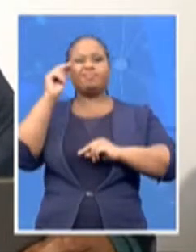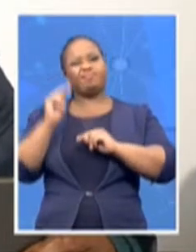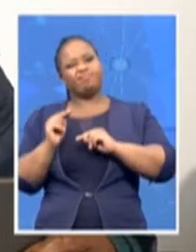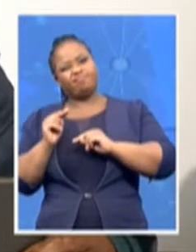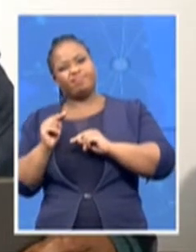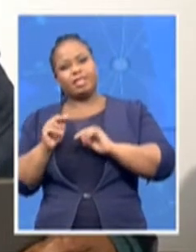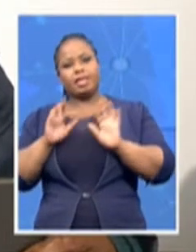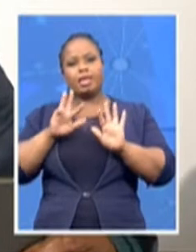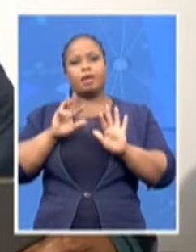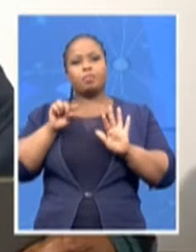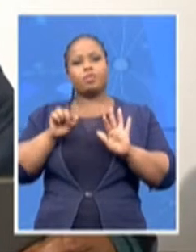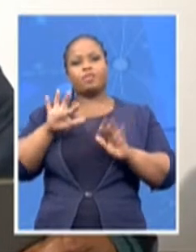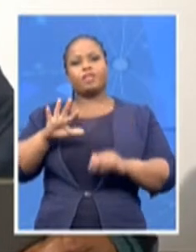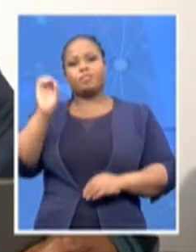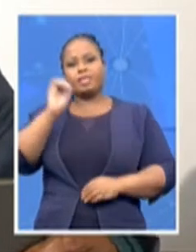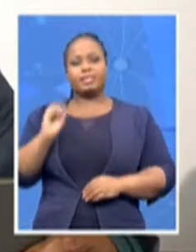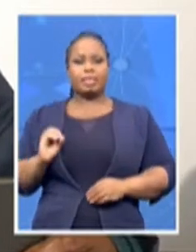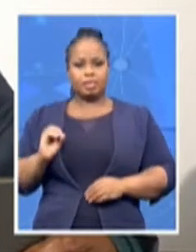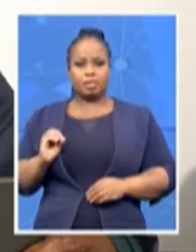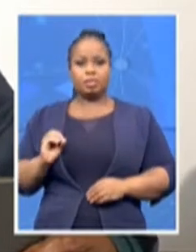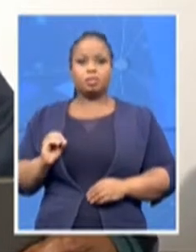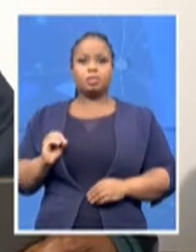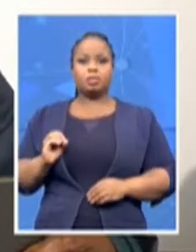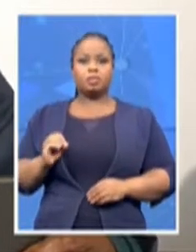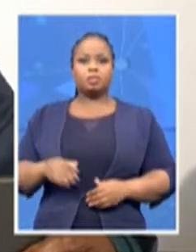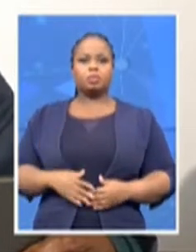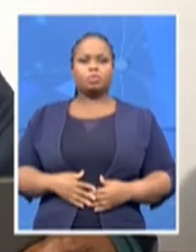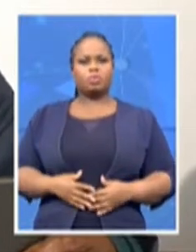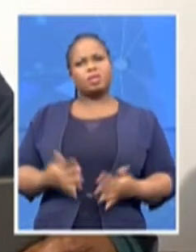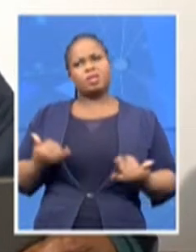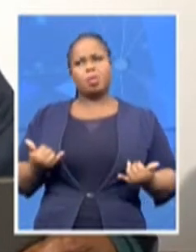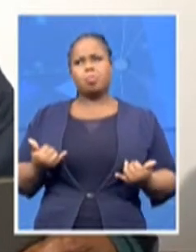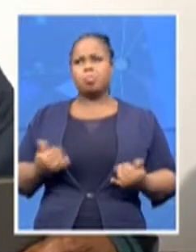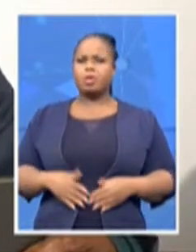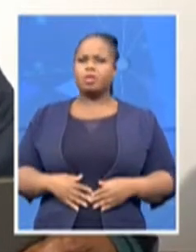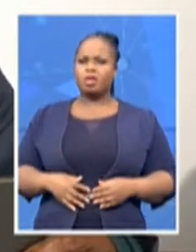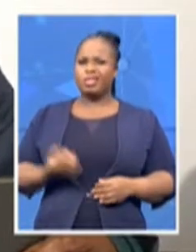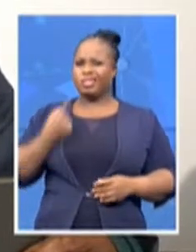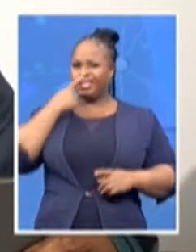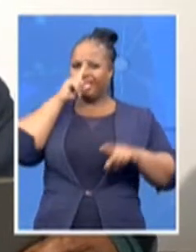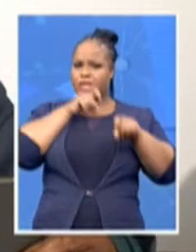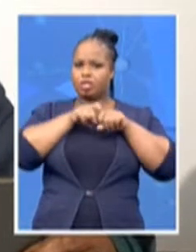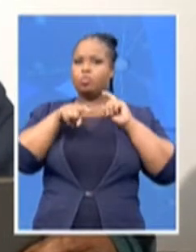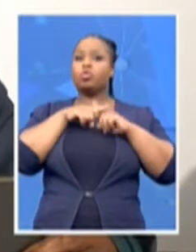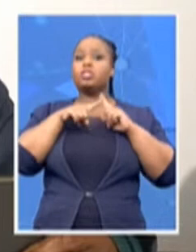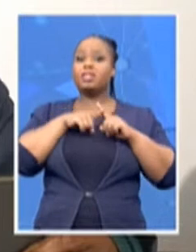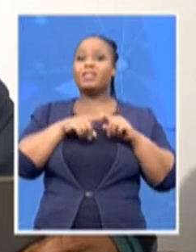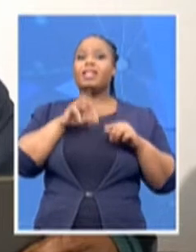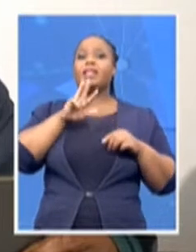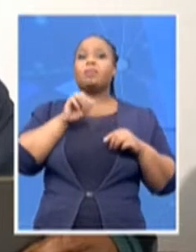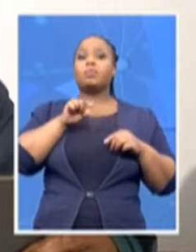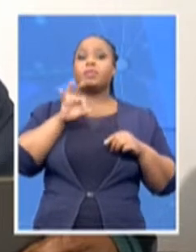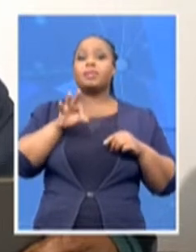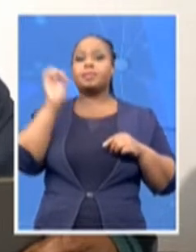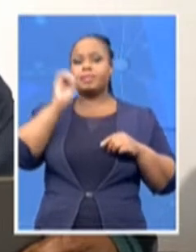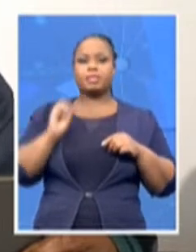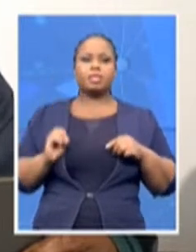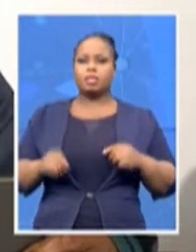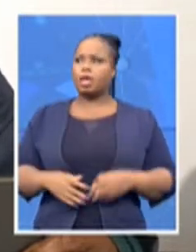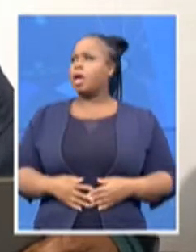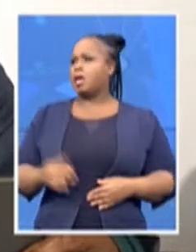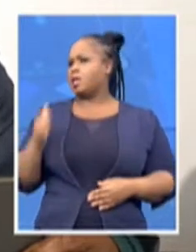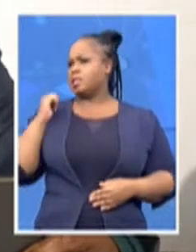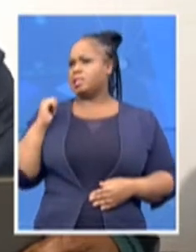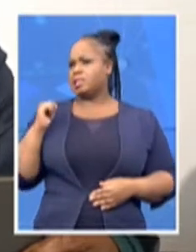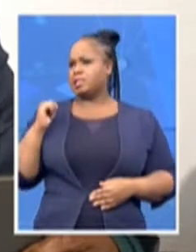positivity, I mean, is now down to 9.3% positive. In fact, yesterday's positivity rate was